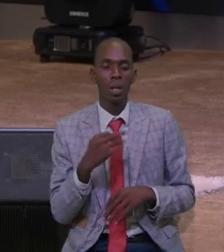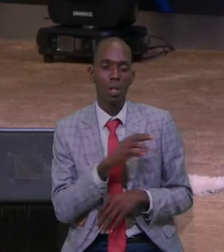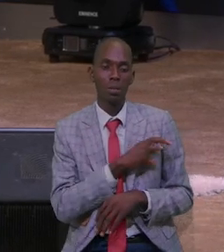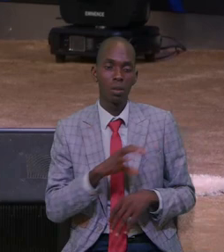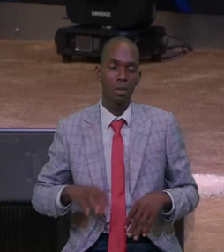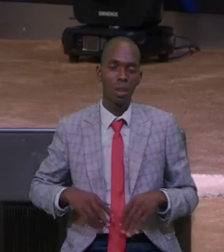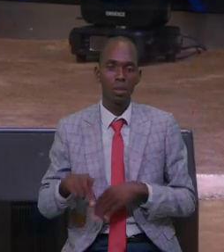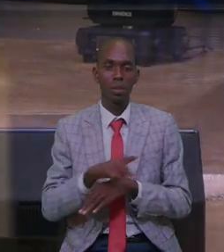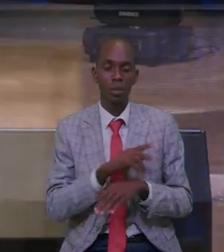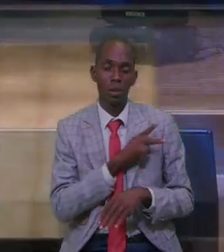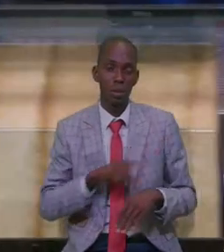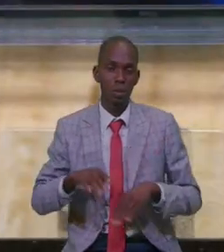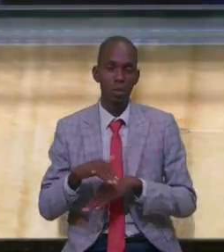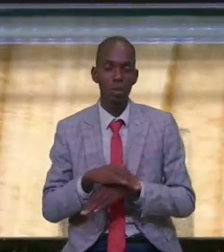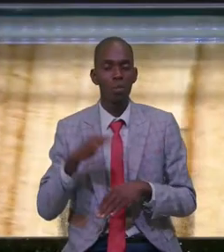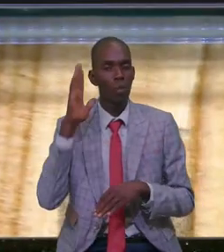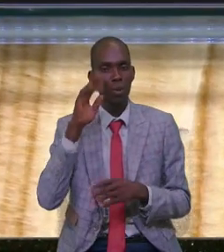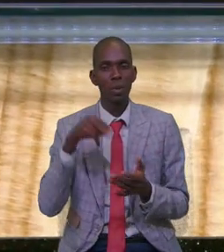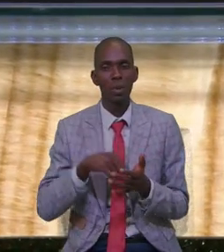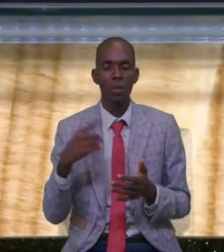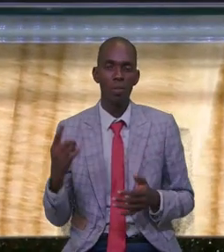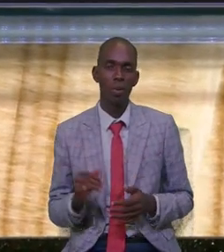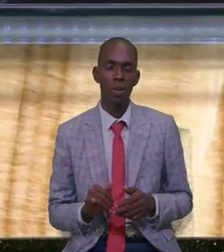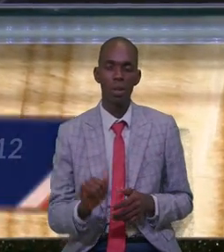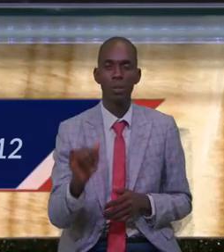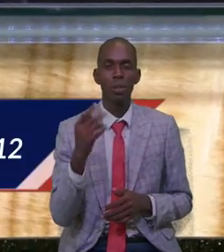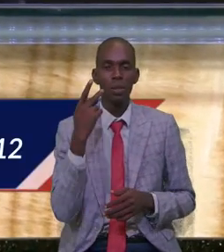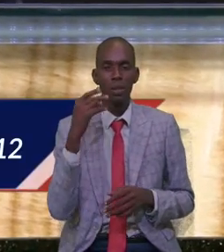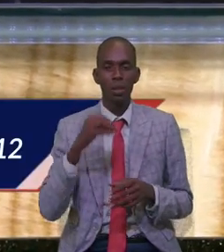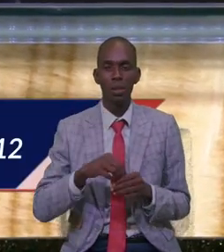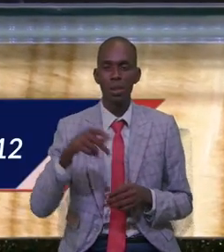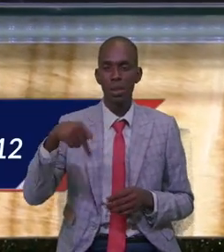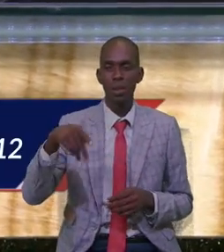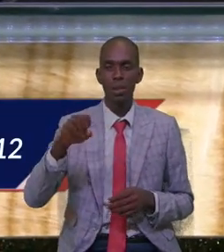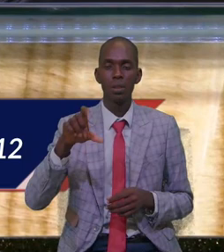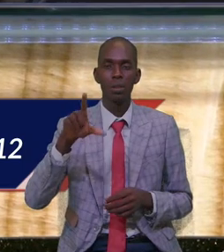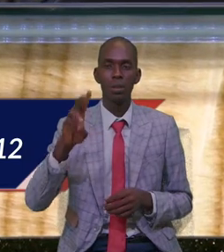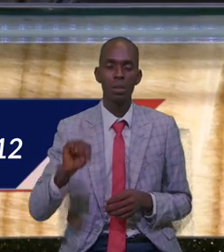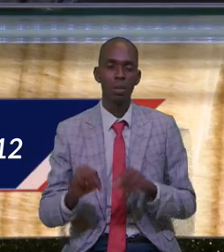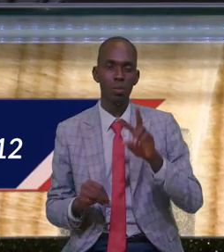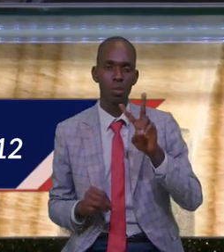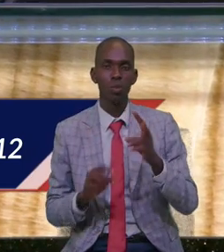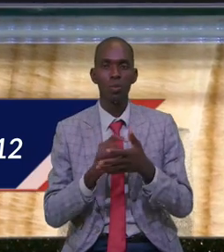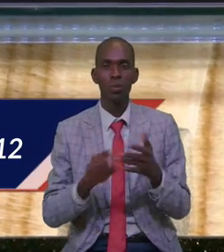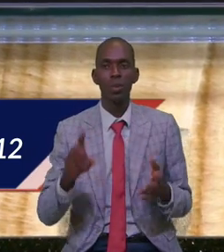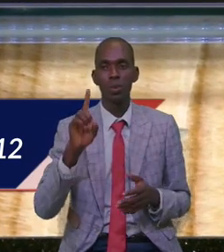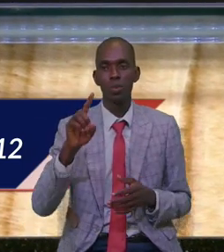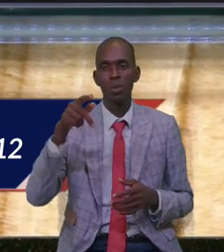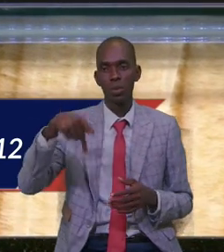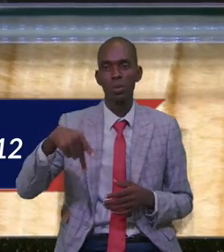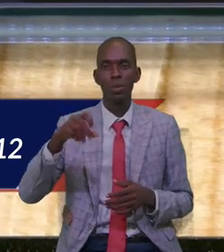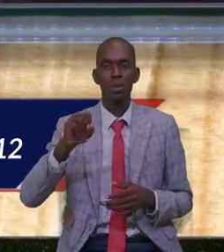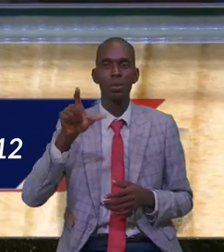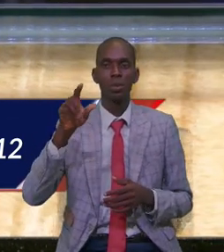forever. We're looking at Psalm 2. In Psalm 2, we're reading there from verse 1. In Psalm 2, we're looking at verse